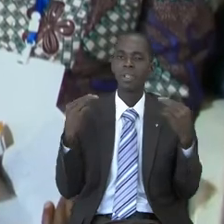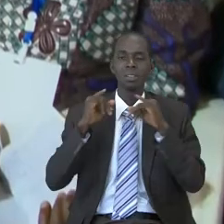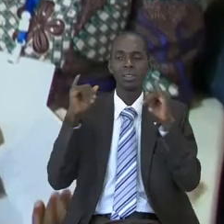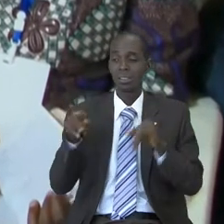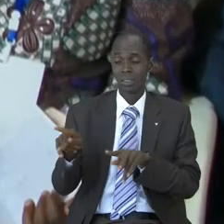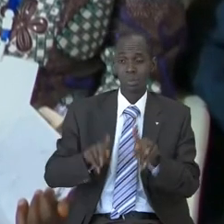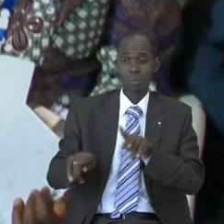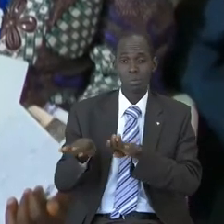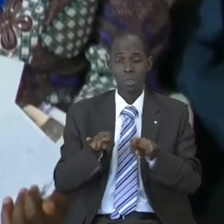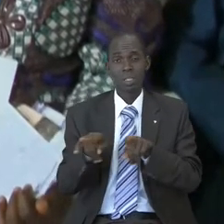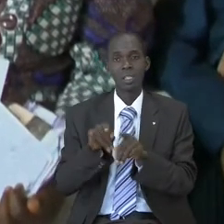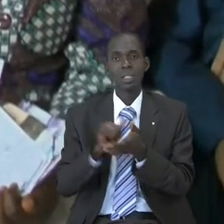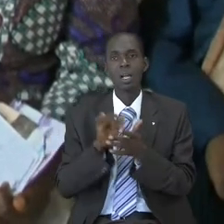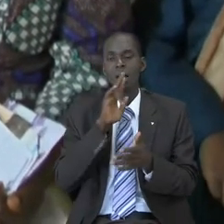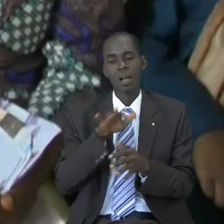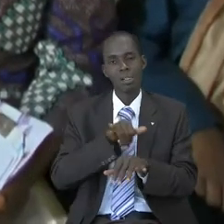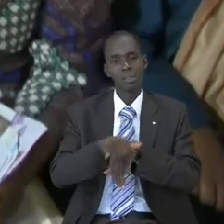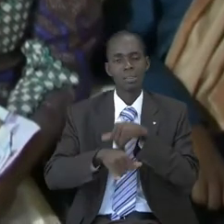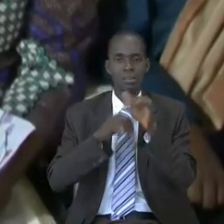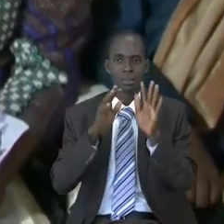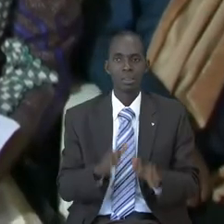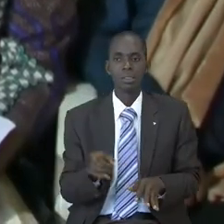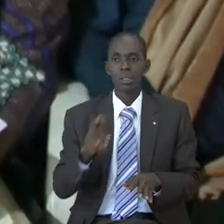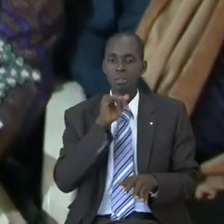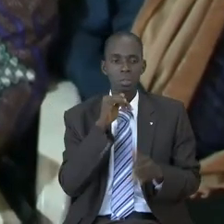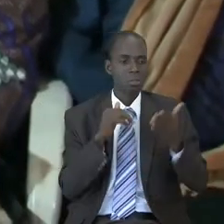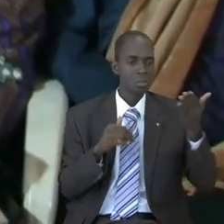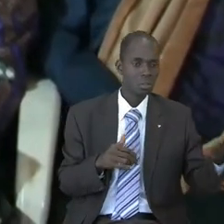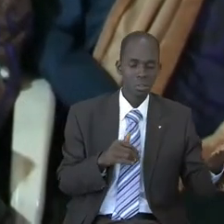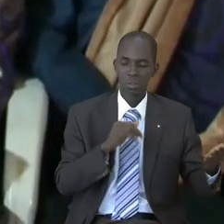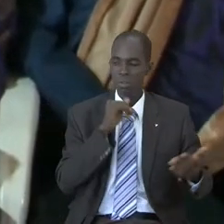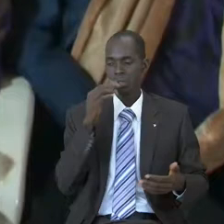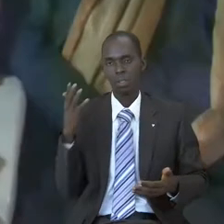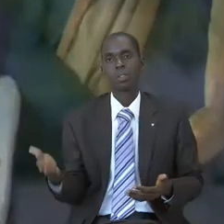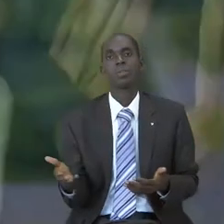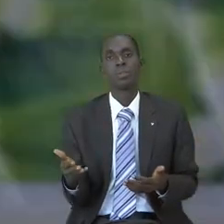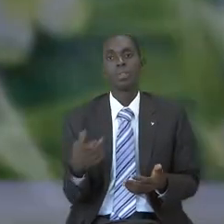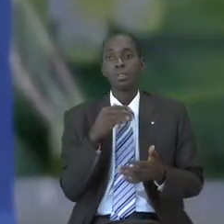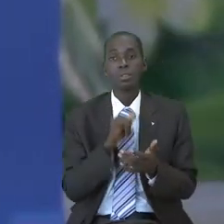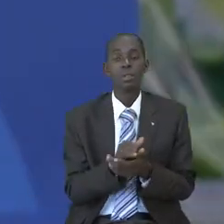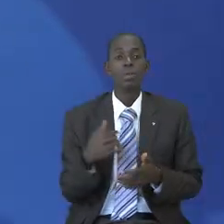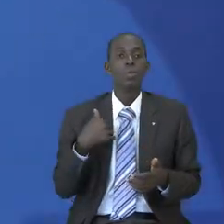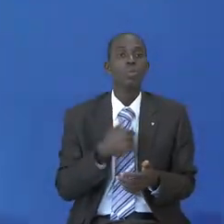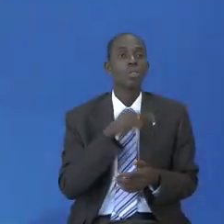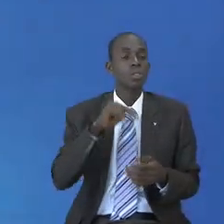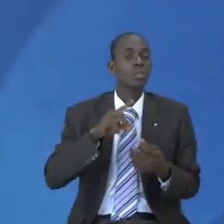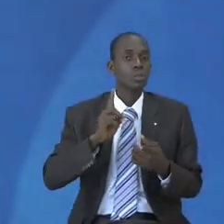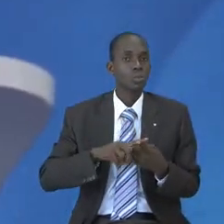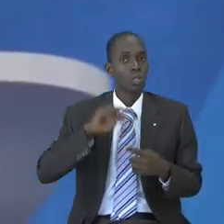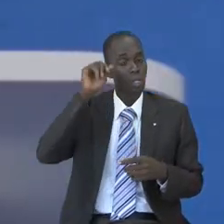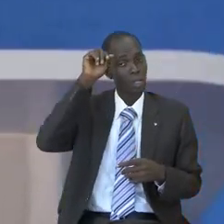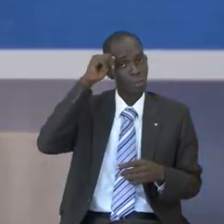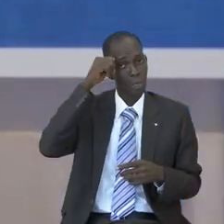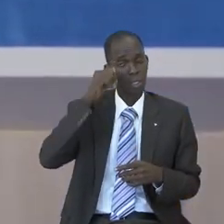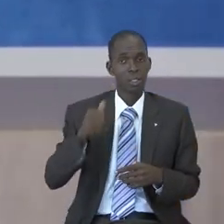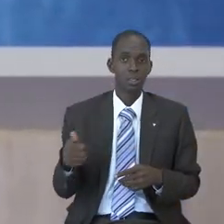chameleons like that, they're neither there nor there. He said, we should remind ourselves,